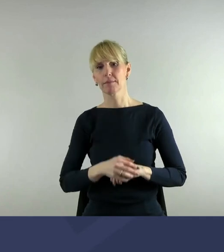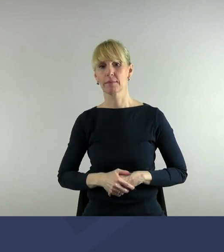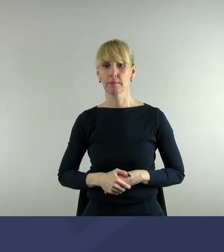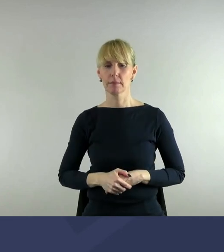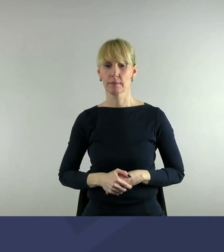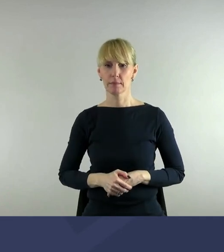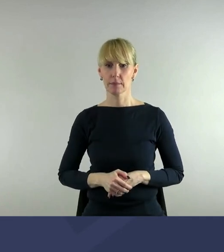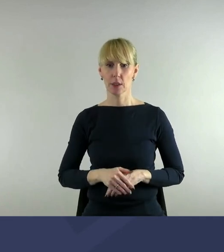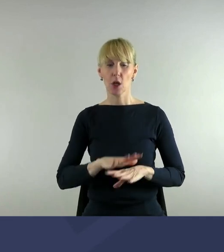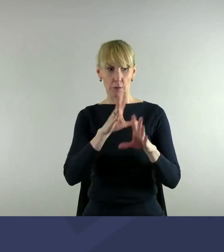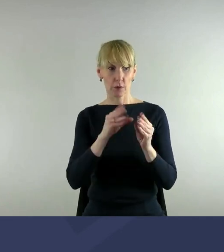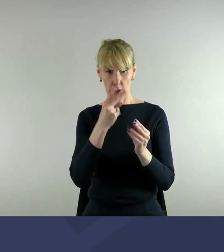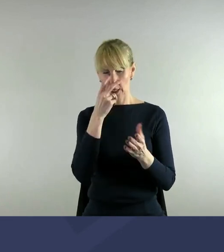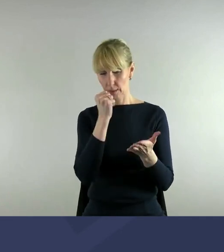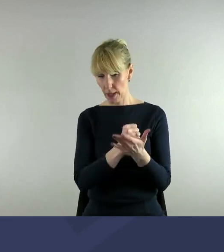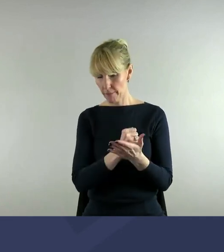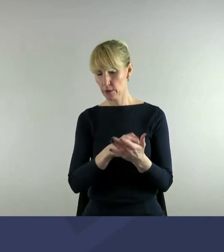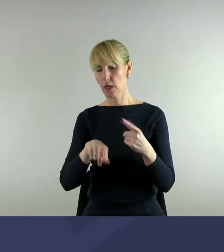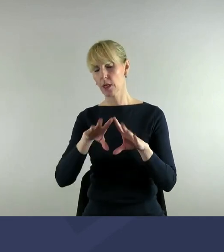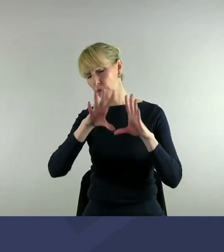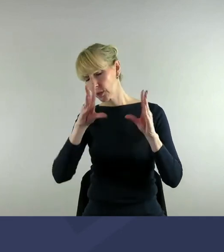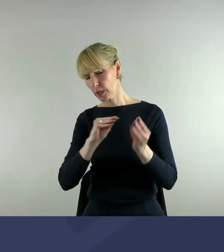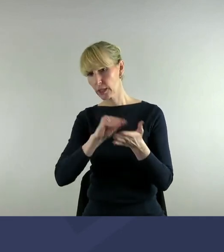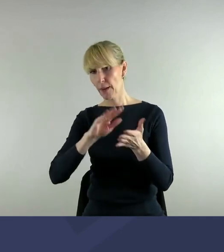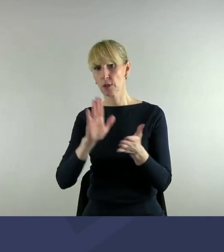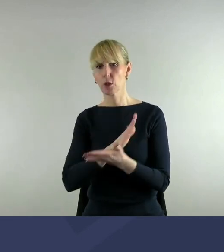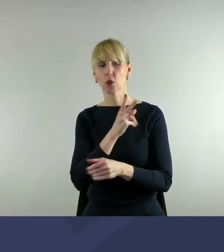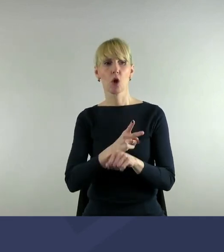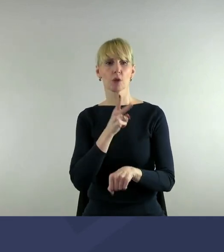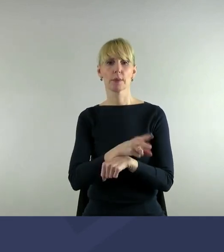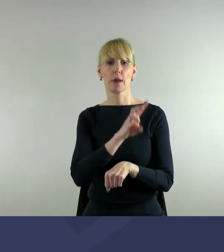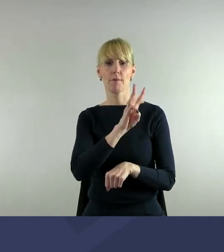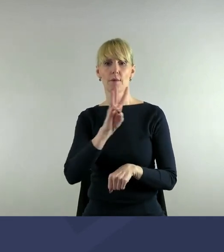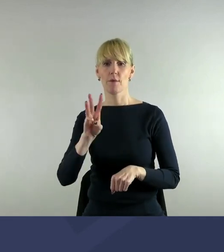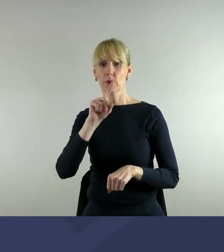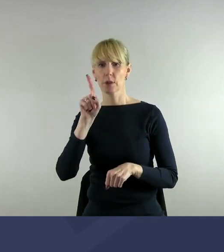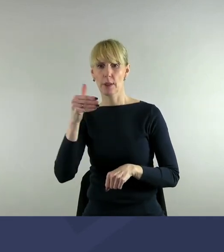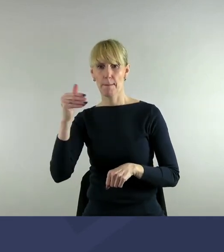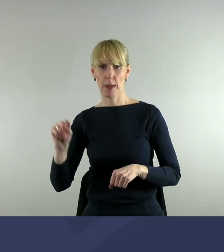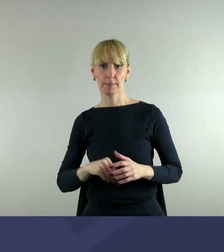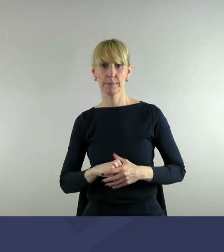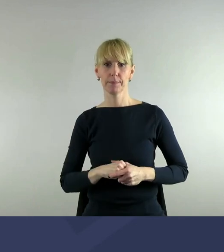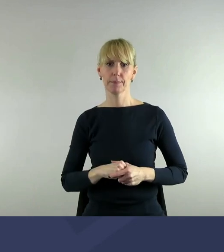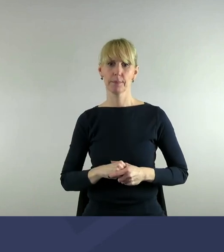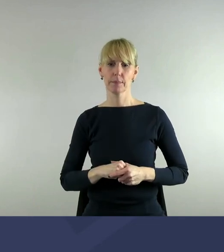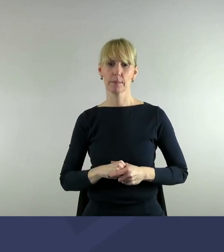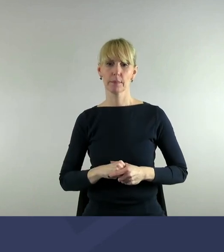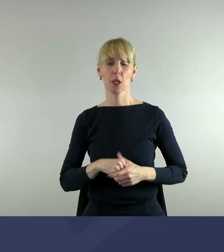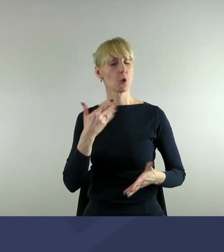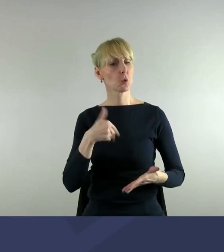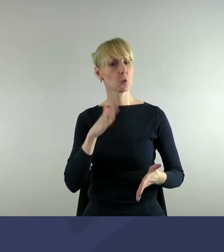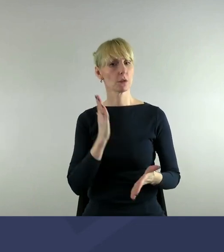to the recordings, all the slides. They are available on our website.